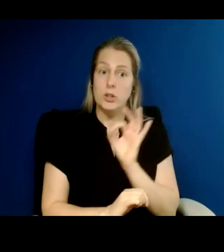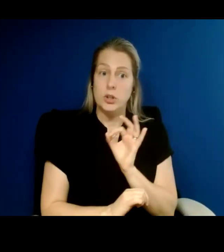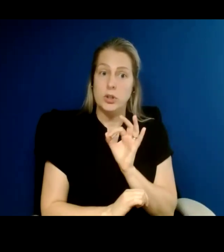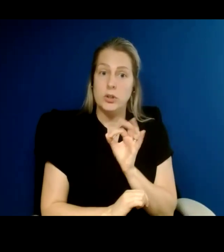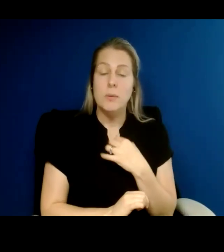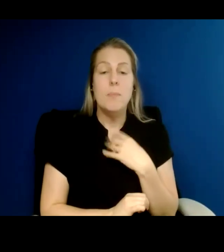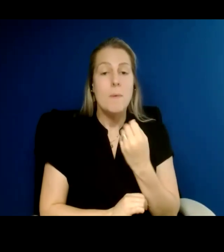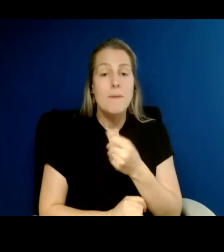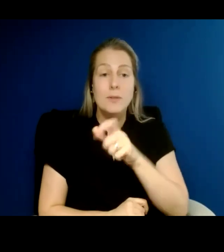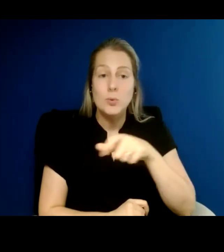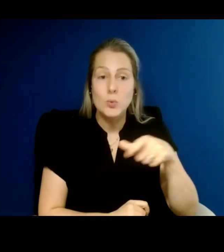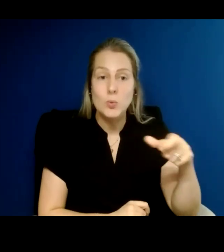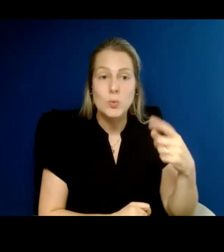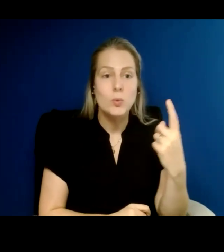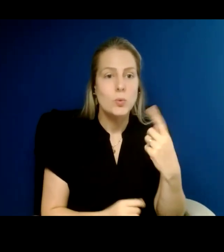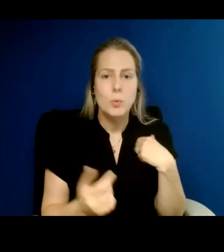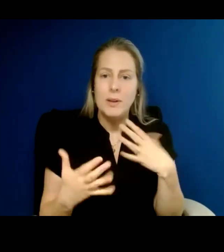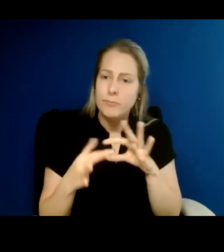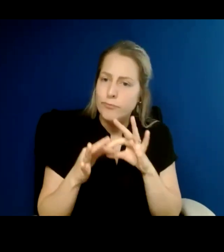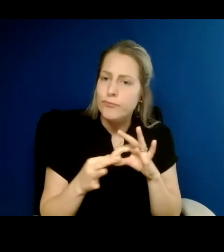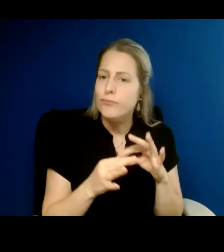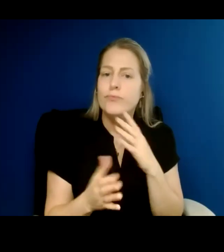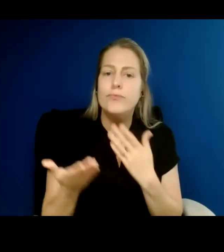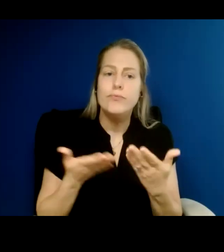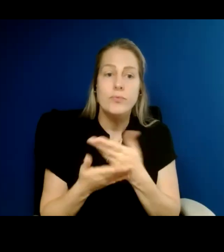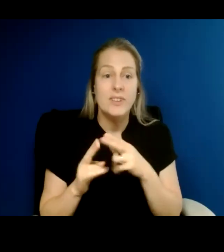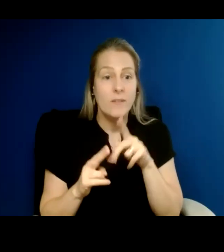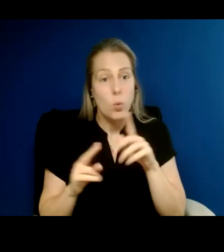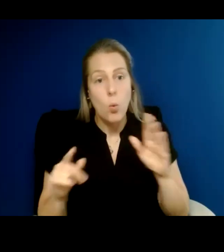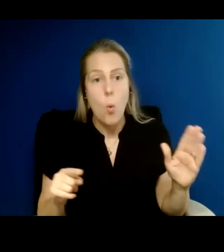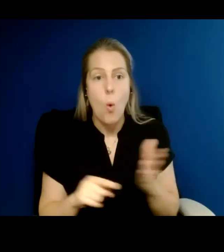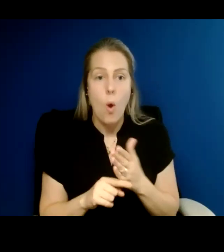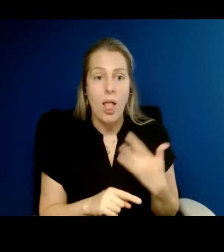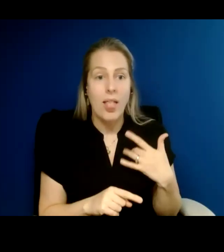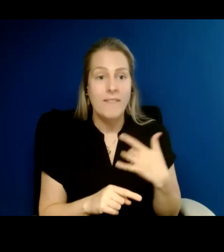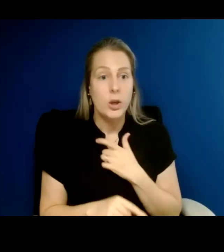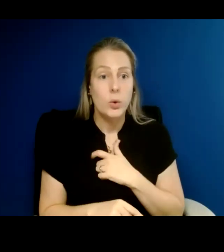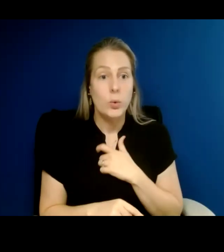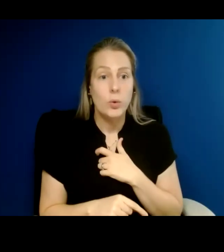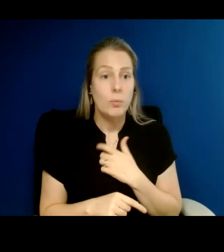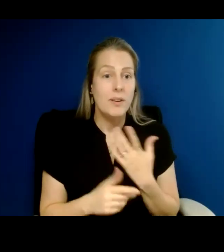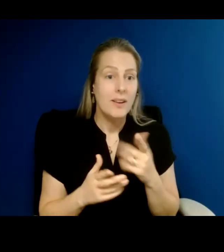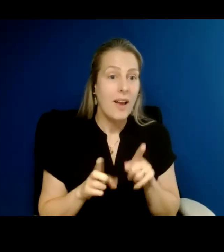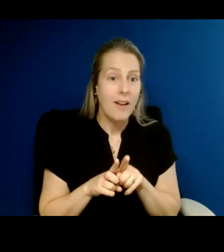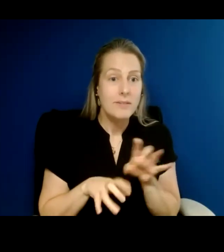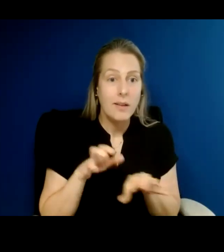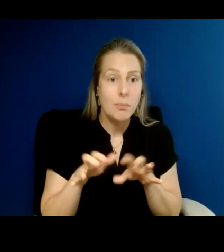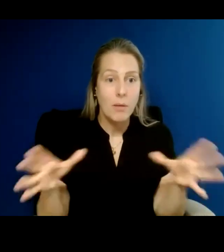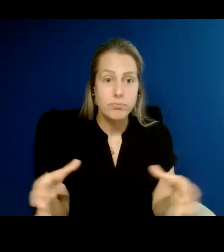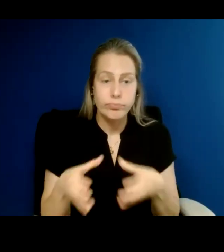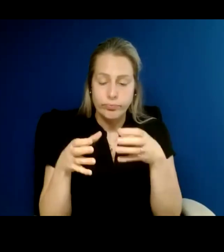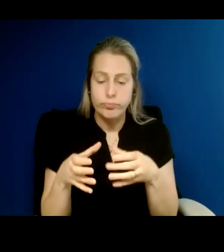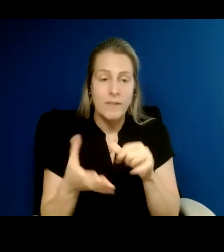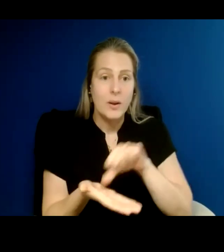all living beings into the social foundation, so it's not just human, but all living beings there, would that improve the concept? Would it be